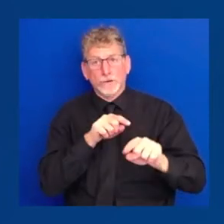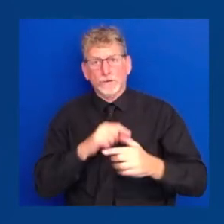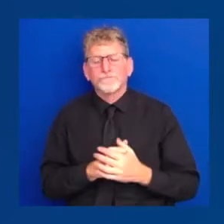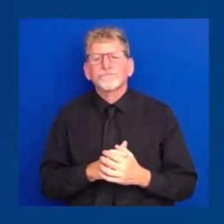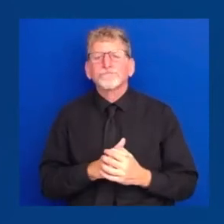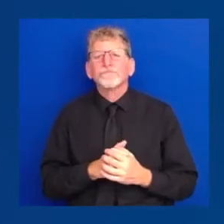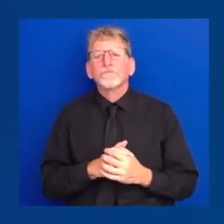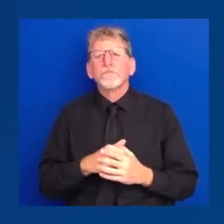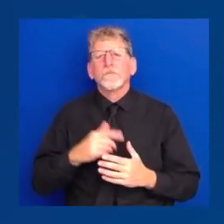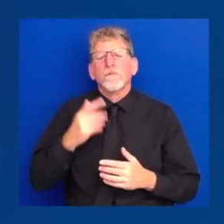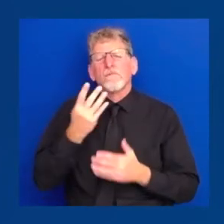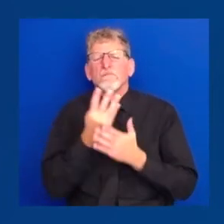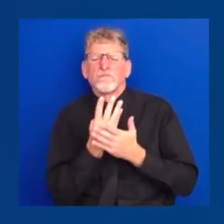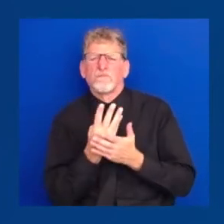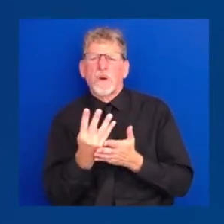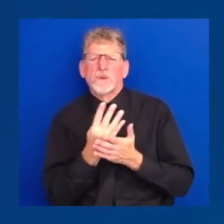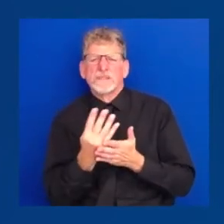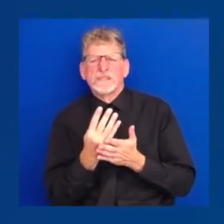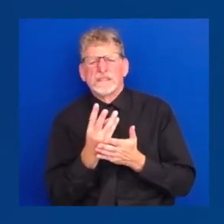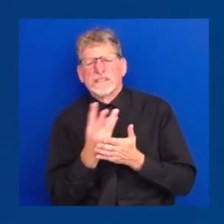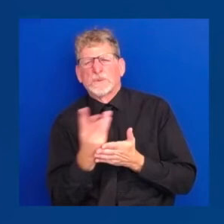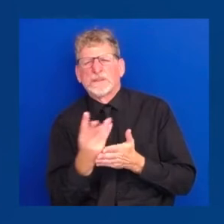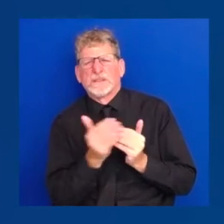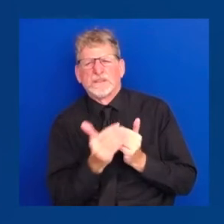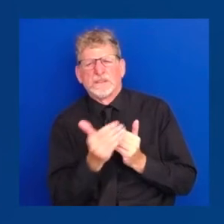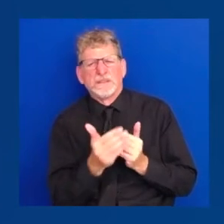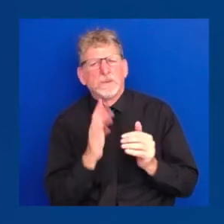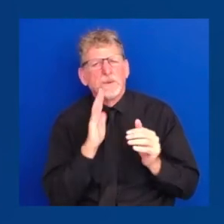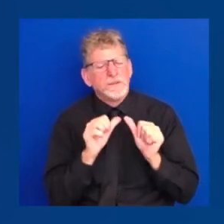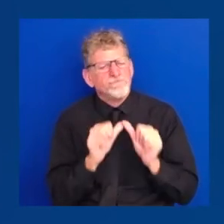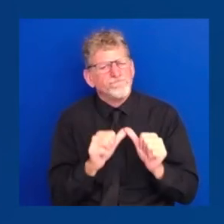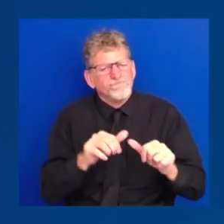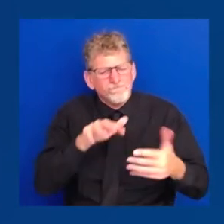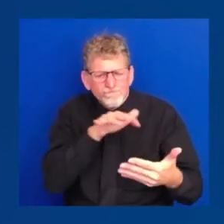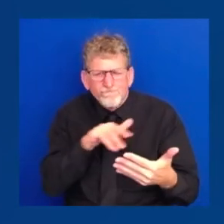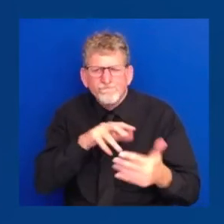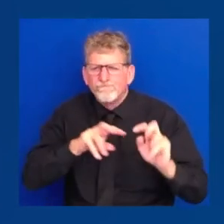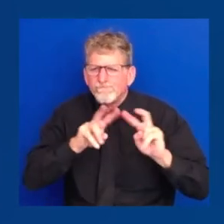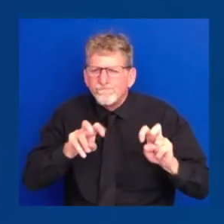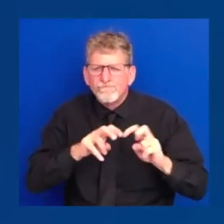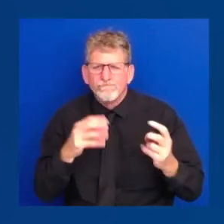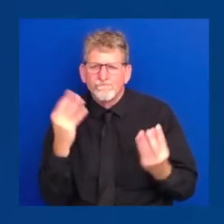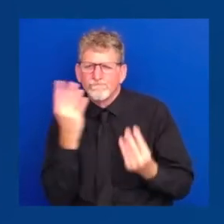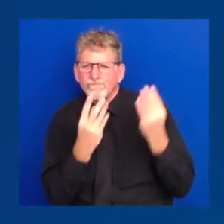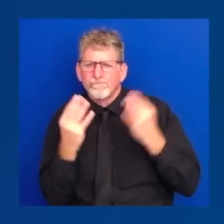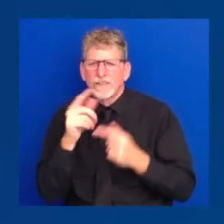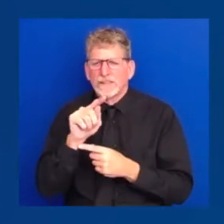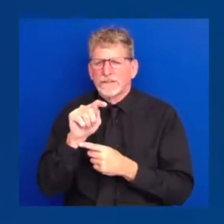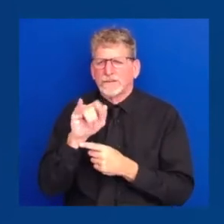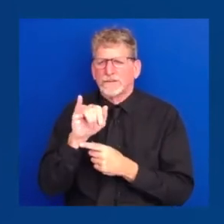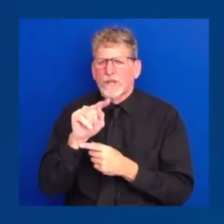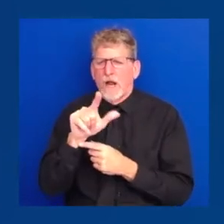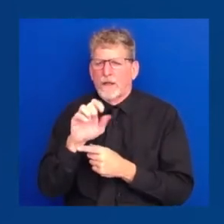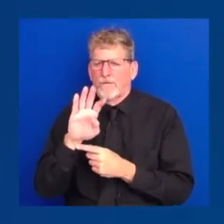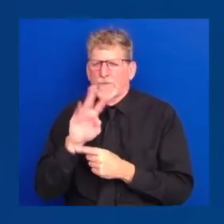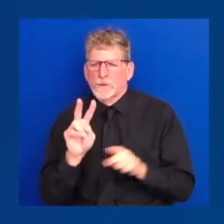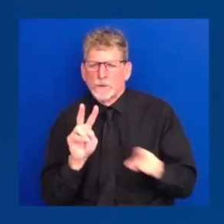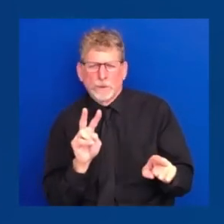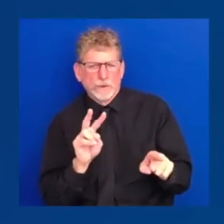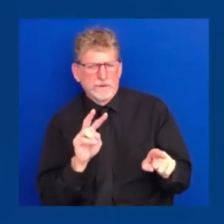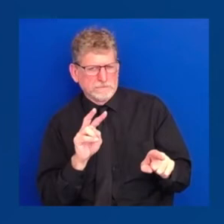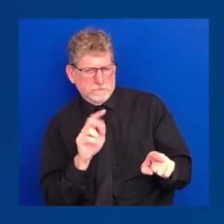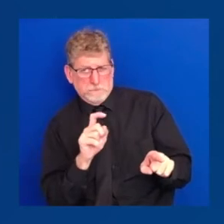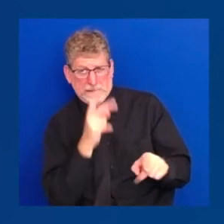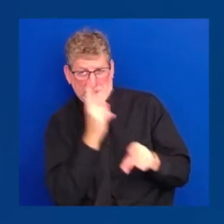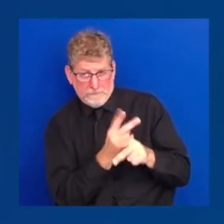do so throughout the duration of time of this pandemic. On Secretary Becerra, I'll go first if you want to add anything. As I've said